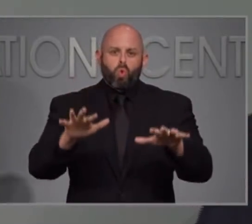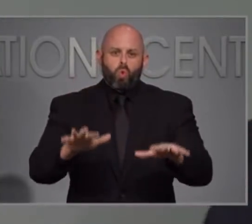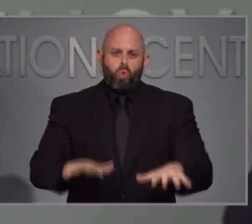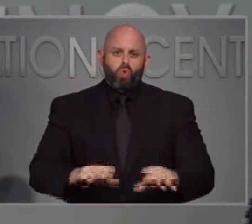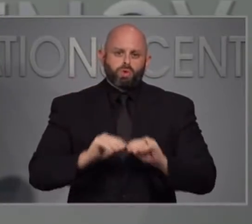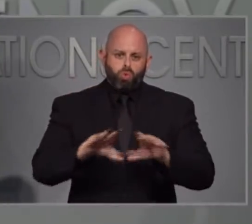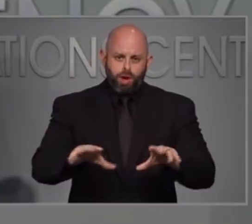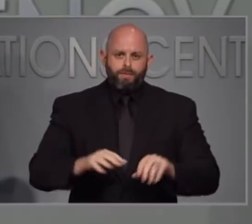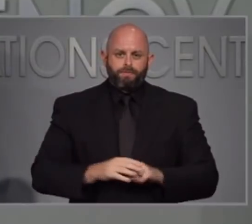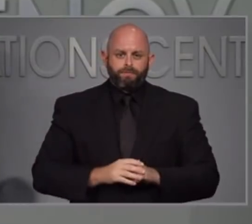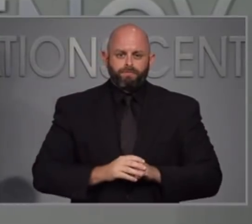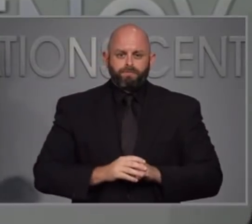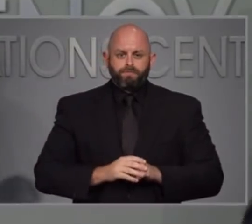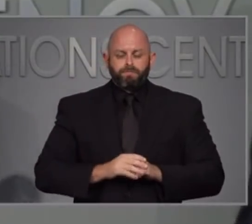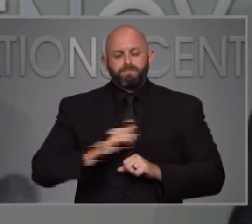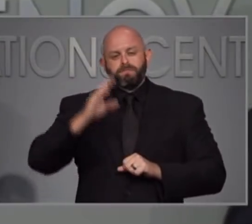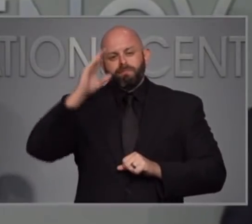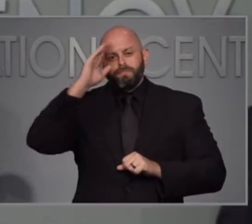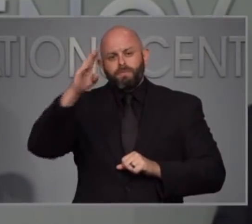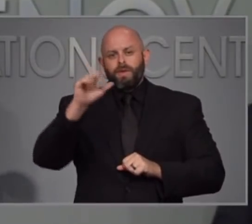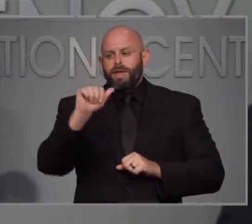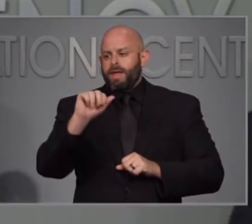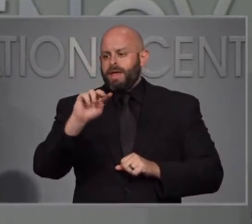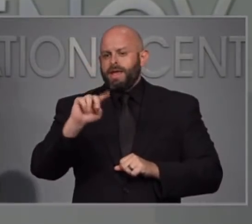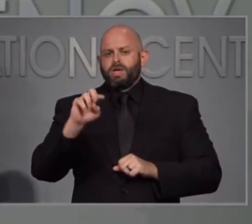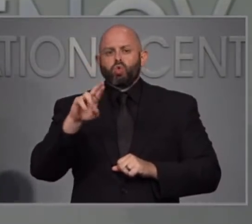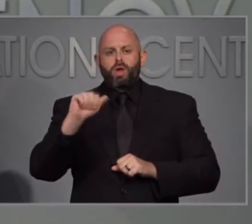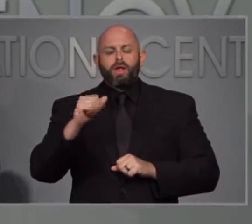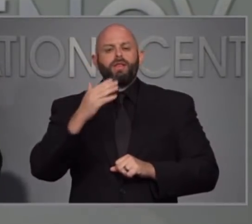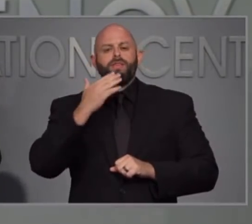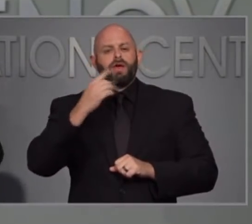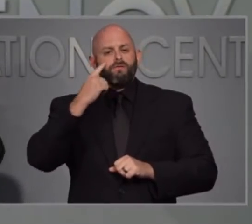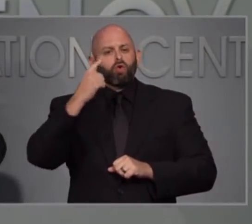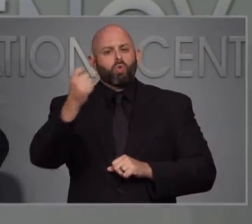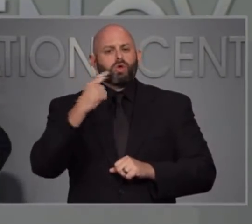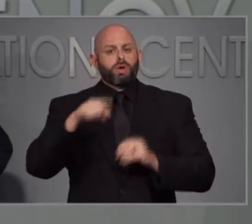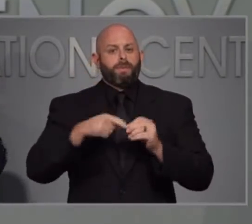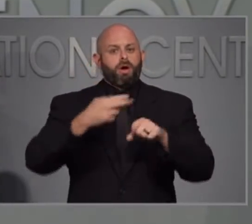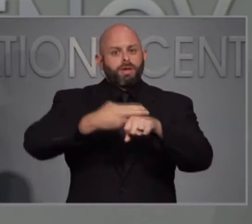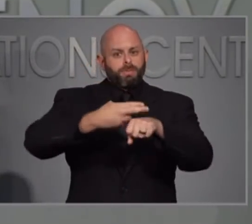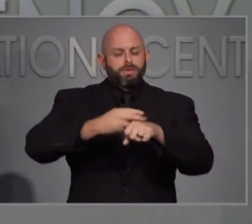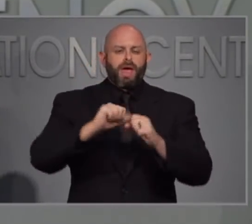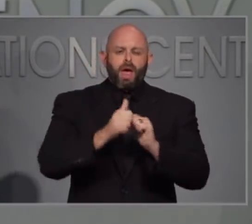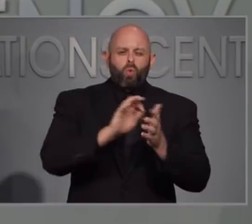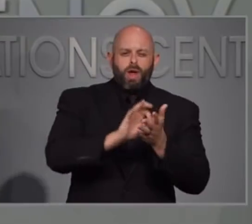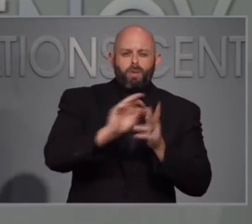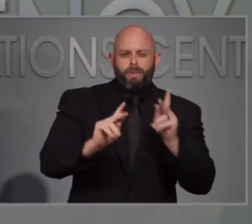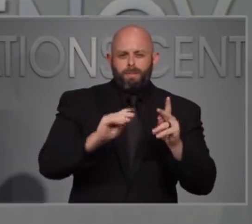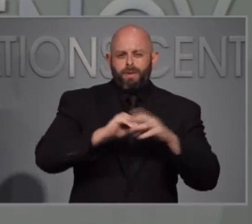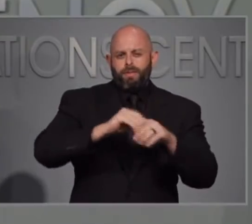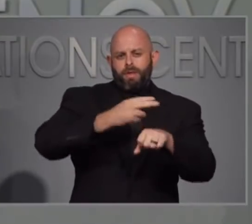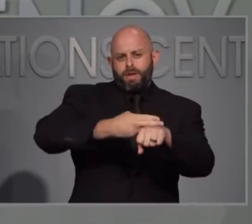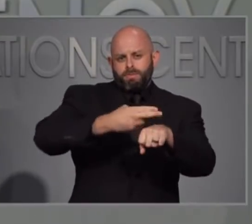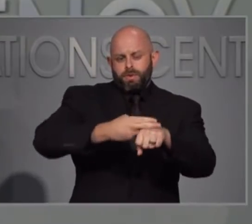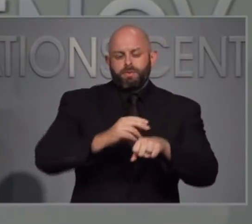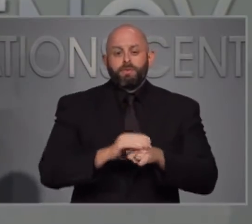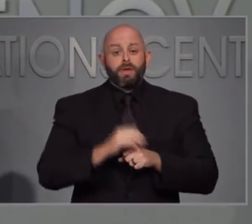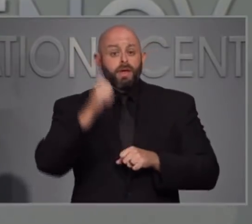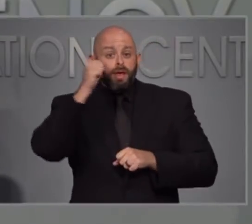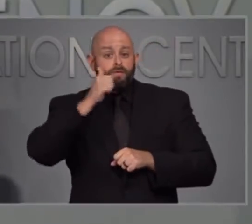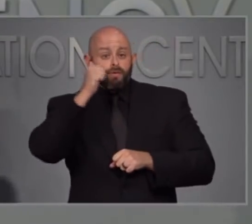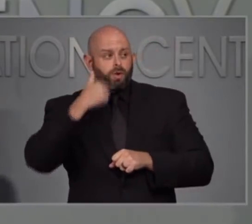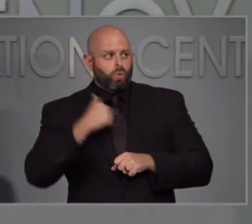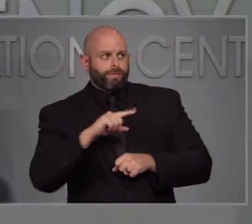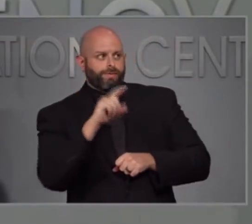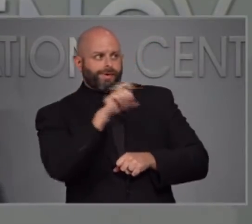Hi, Andrea. Thanks for the question about hospitalizations and how do we count those. So every day we work with our hospitals. They submit data